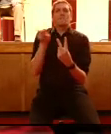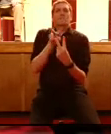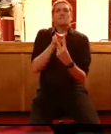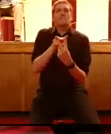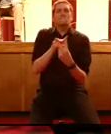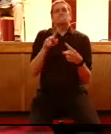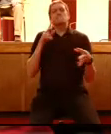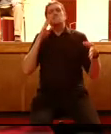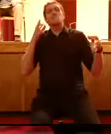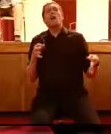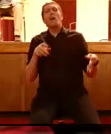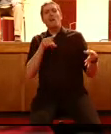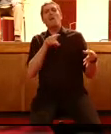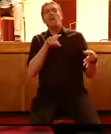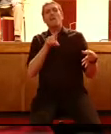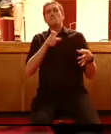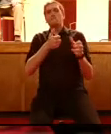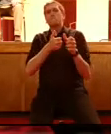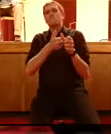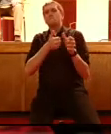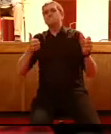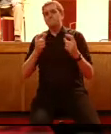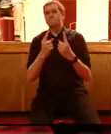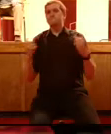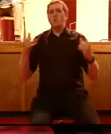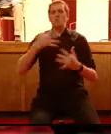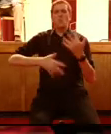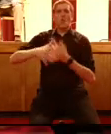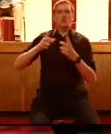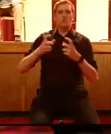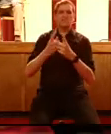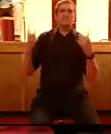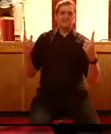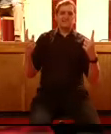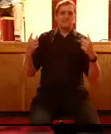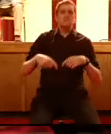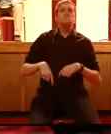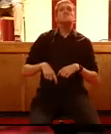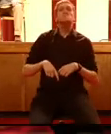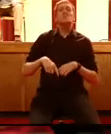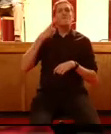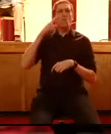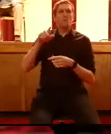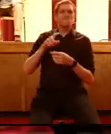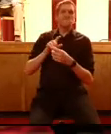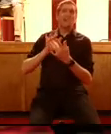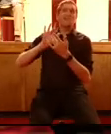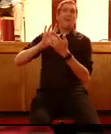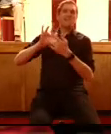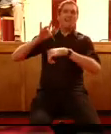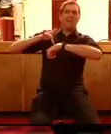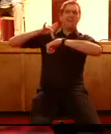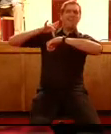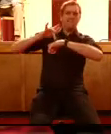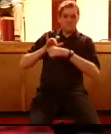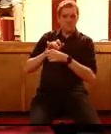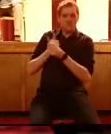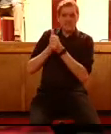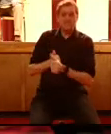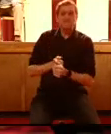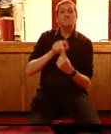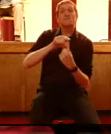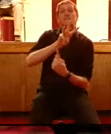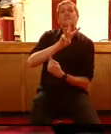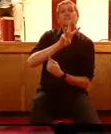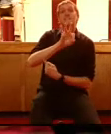have someone to perform the social distancing when they do the contact tracing, and that is the 6 foot for 15 minutes. So